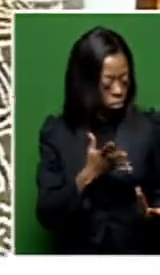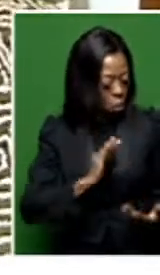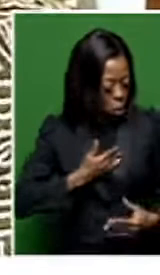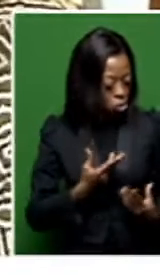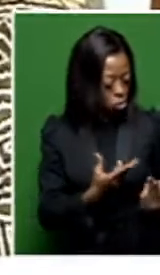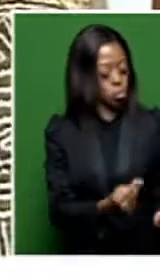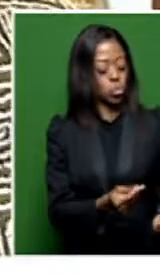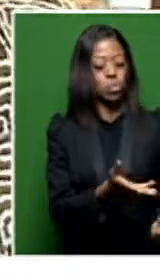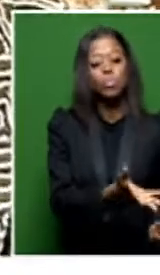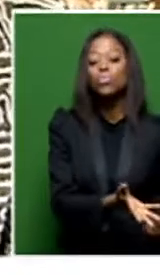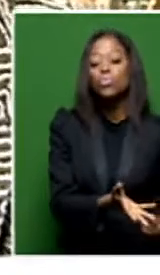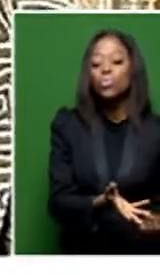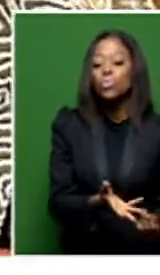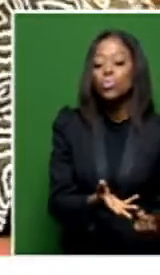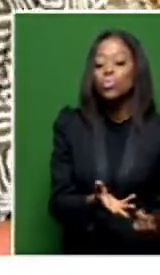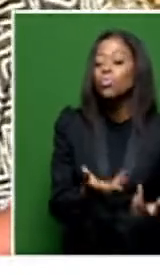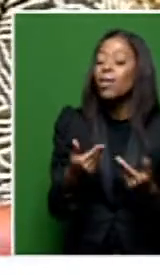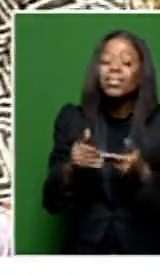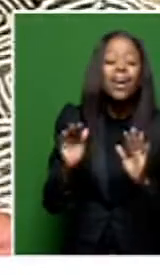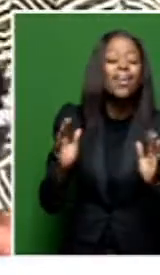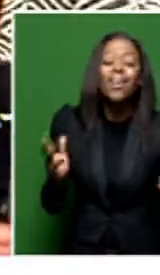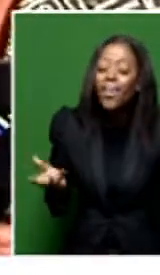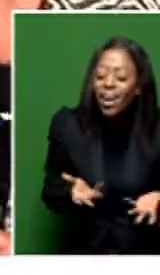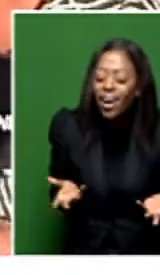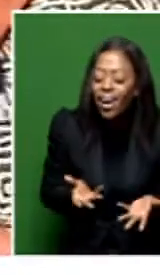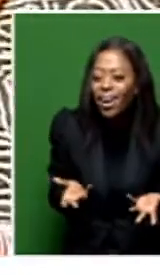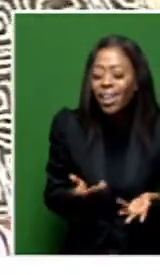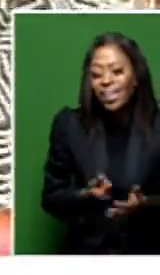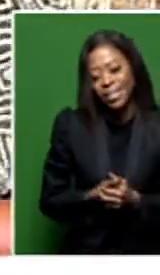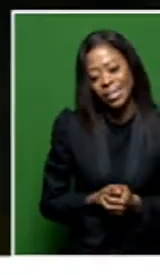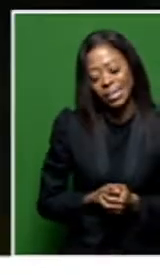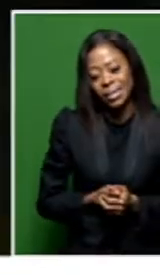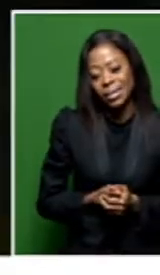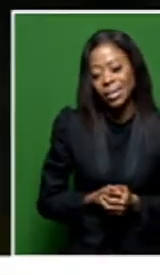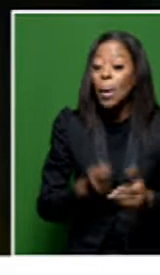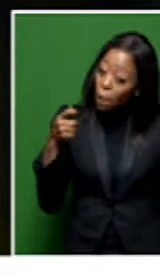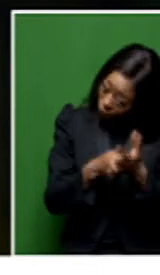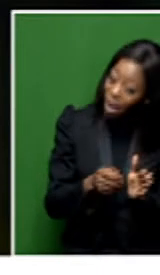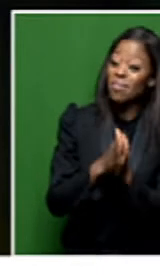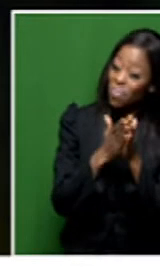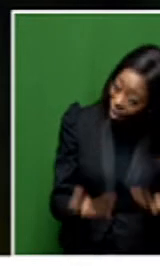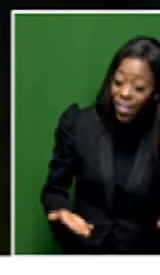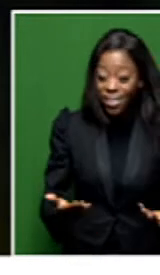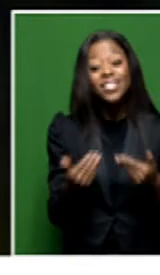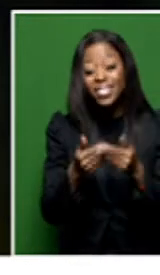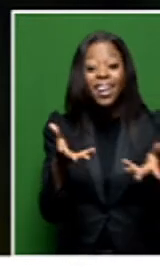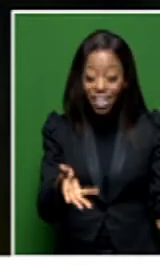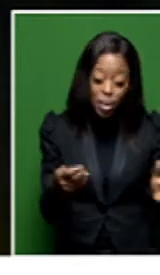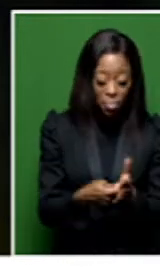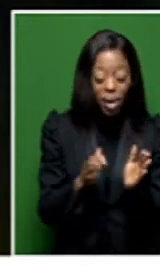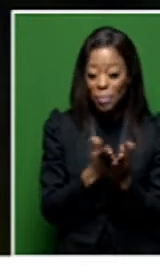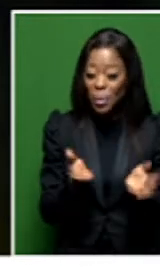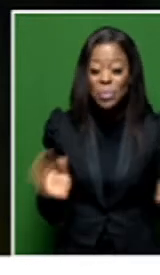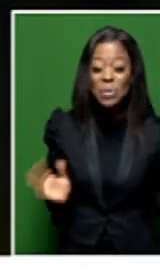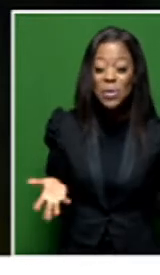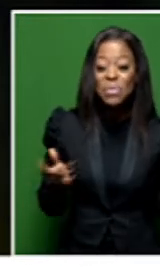Yes. diet or cooking, where do they begin? Well, you begin by getting the book. The